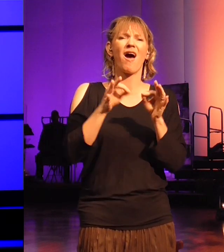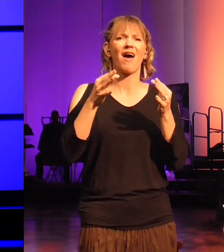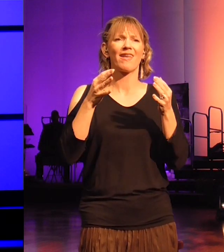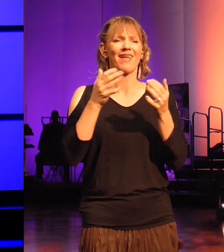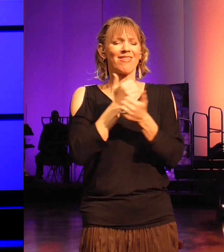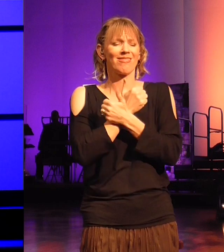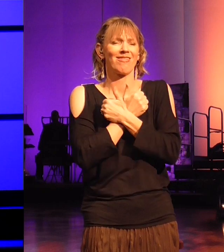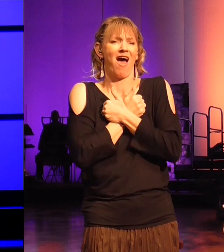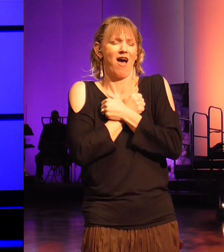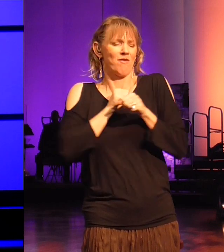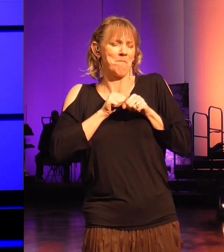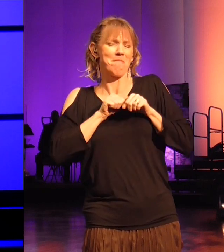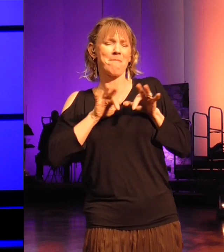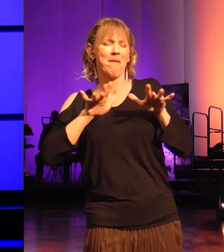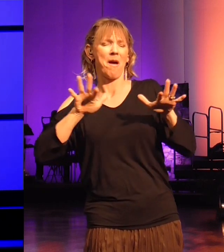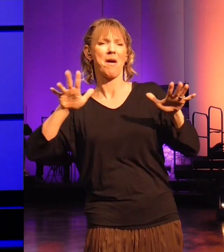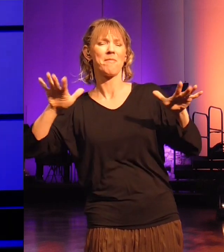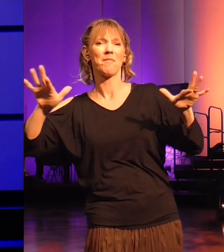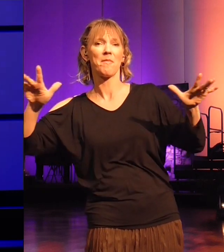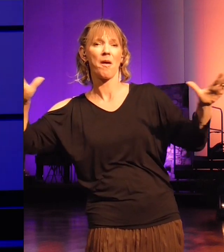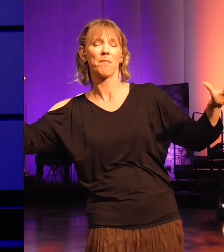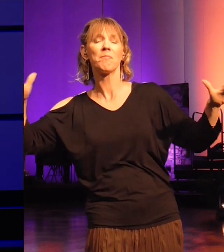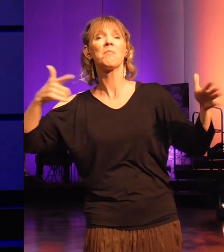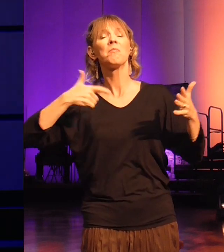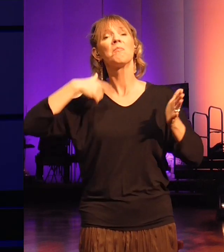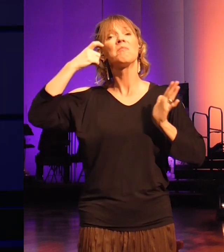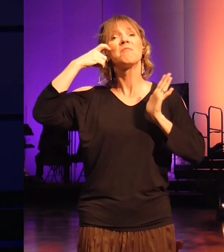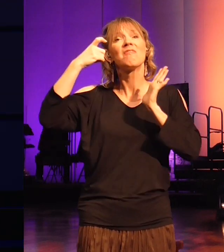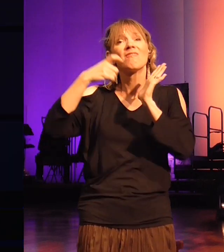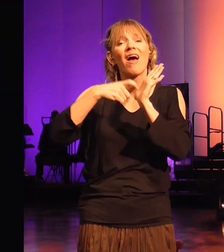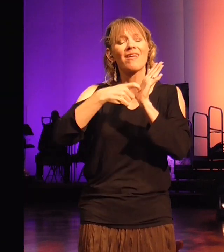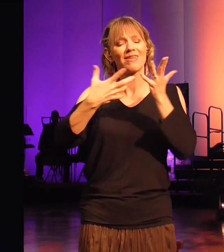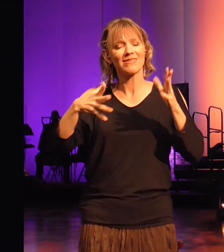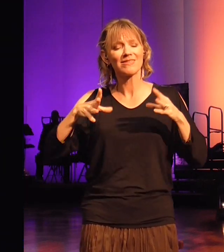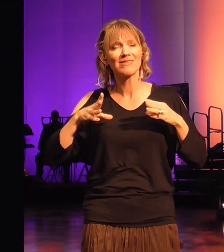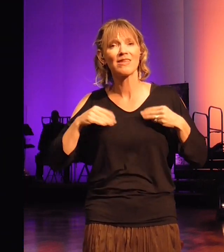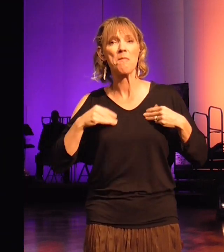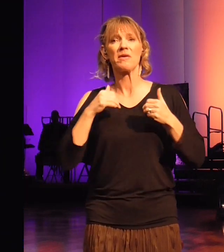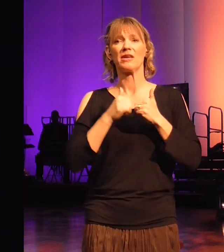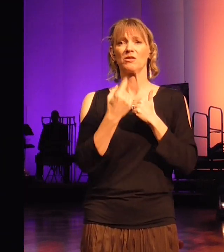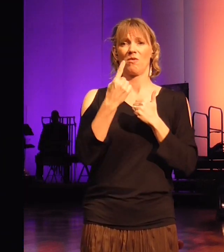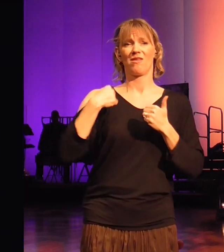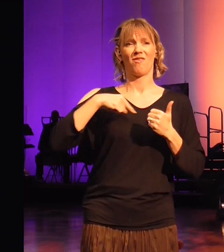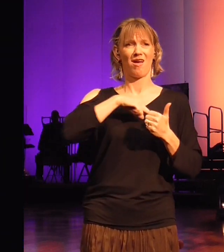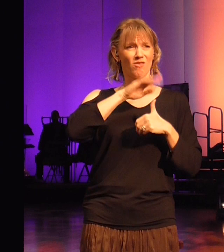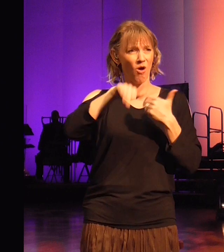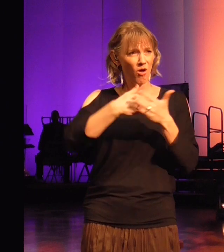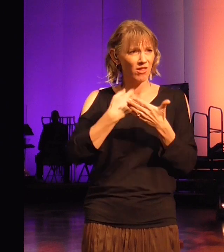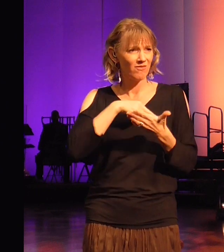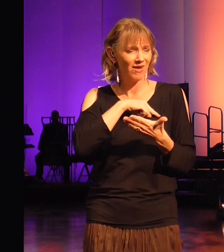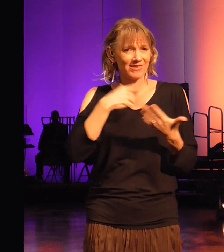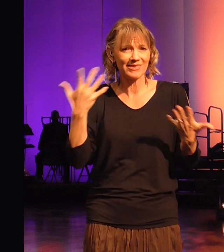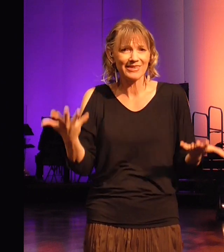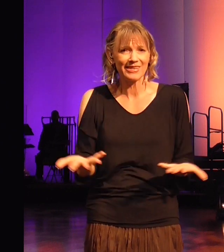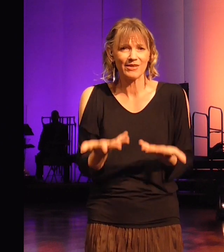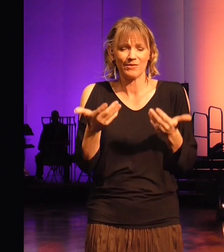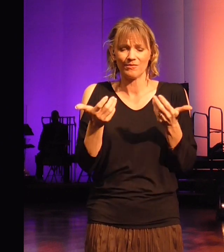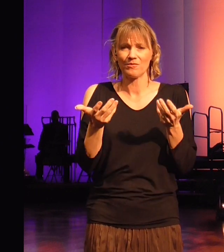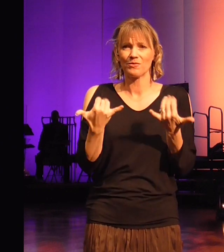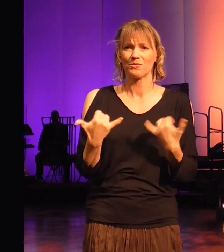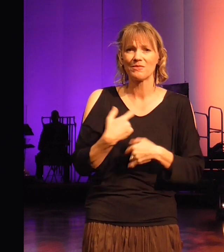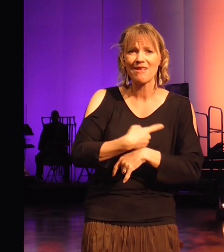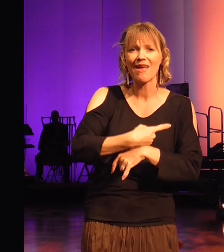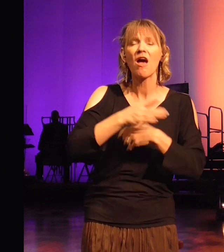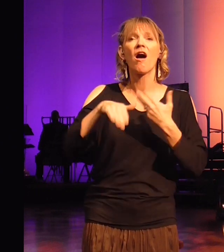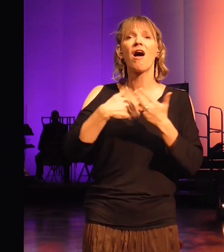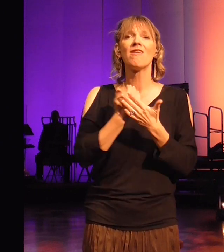love. So I recognize and accept that each one of us, all of us gathered here this day, all of our beautiful